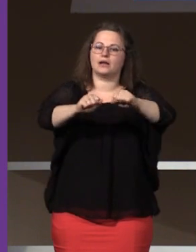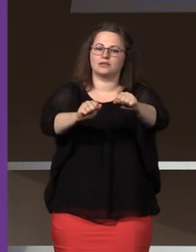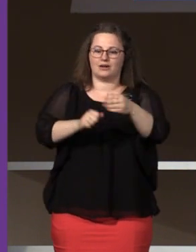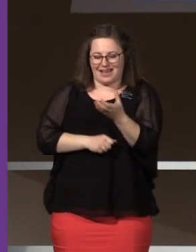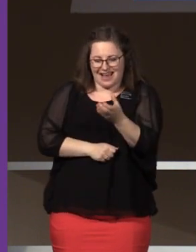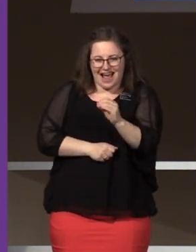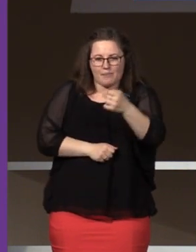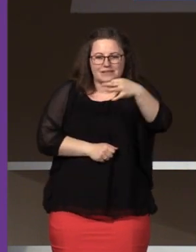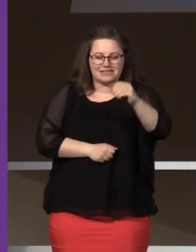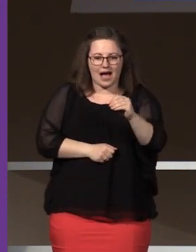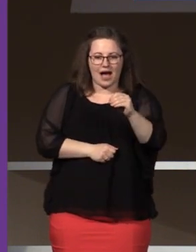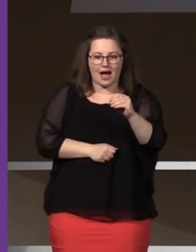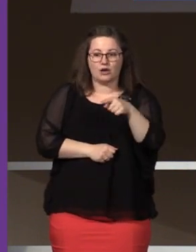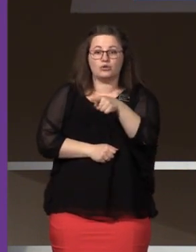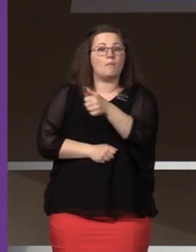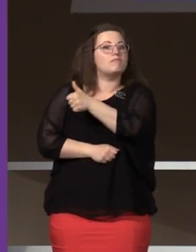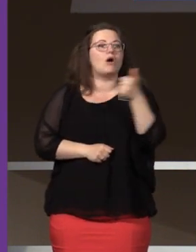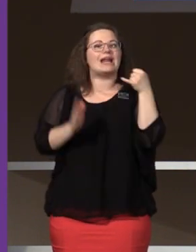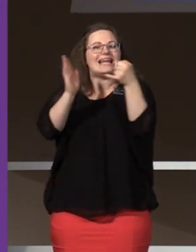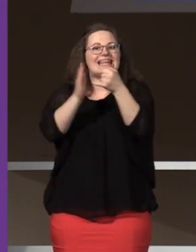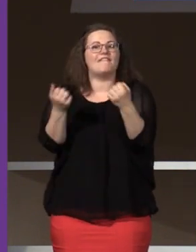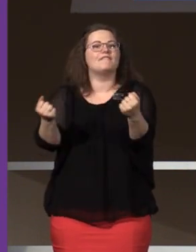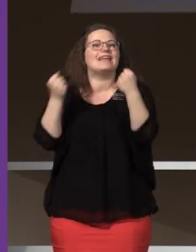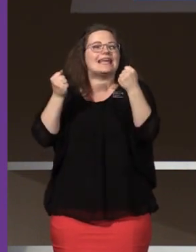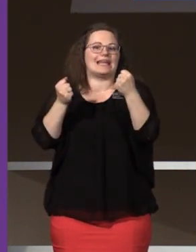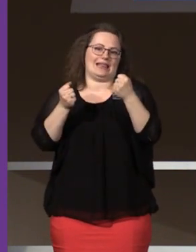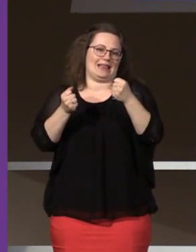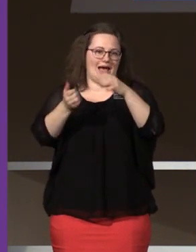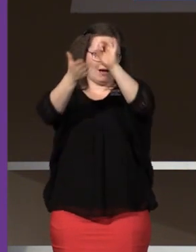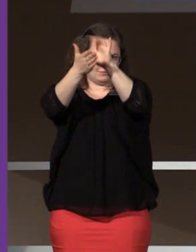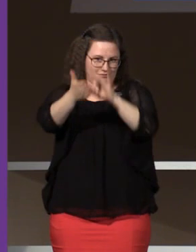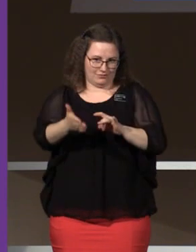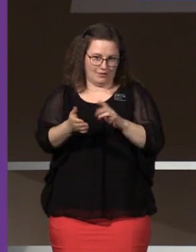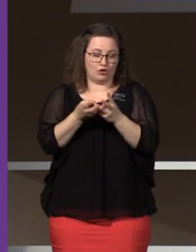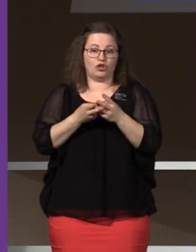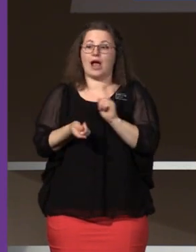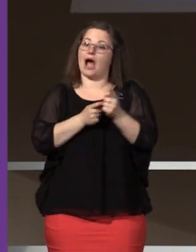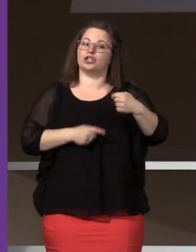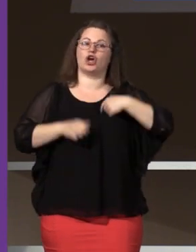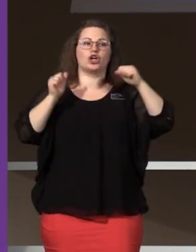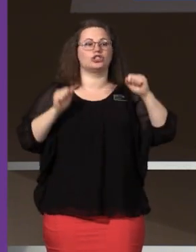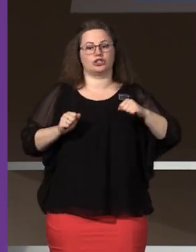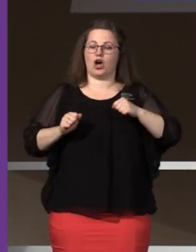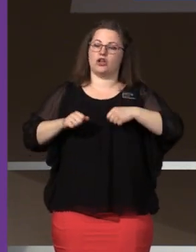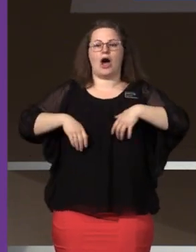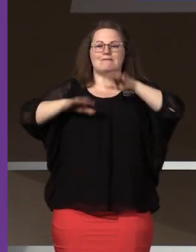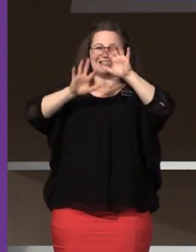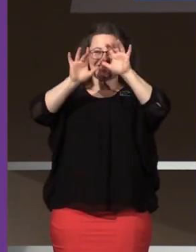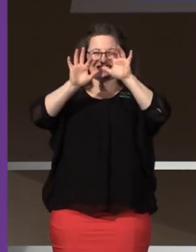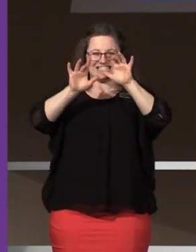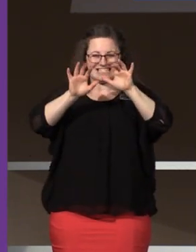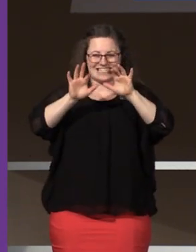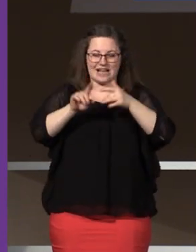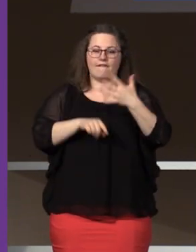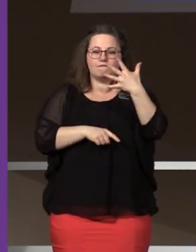captures to unimportant forms. They add them to very important forms. So you might be having gone through 5